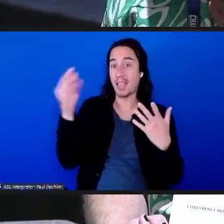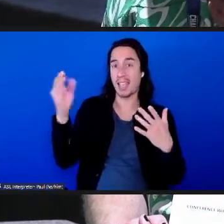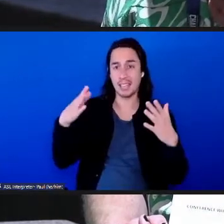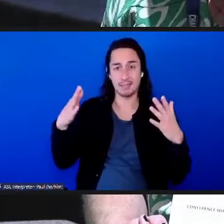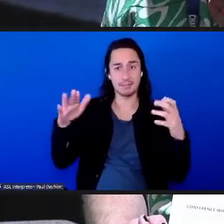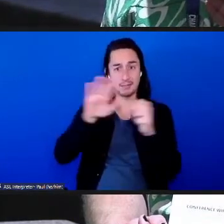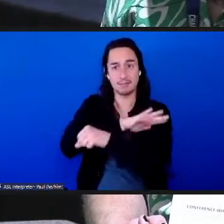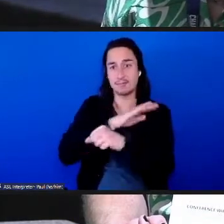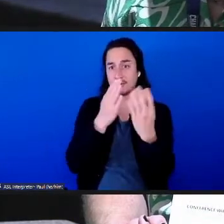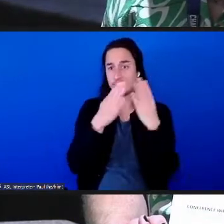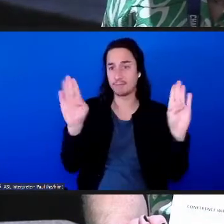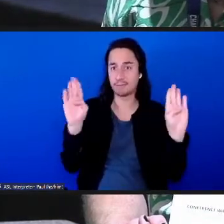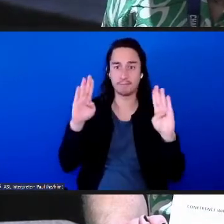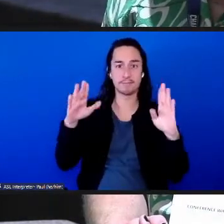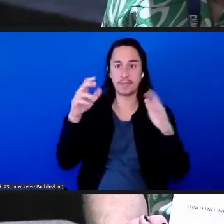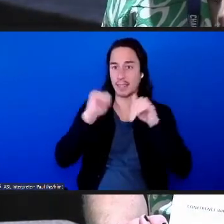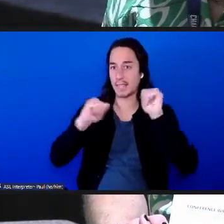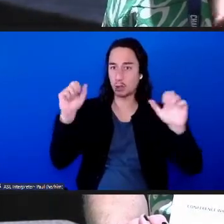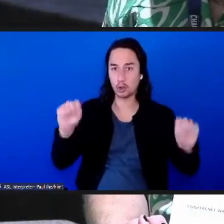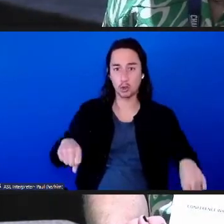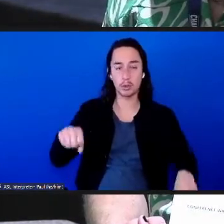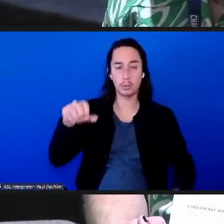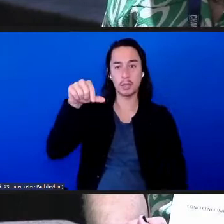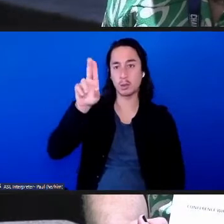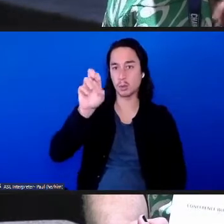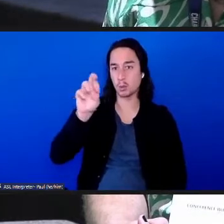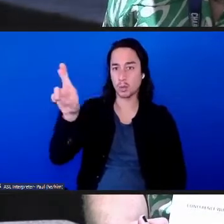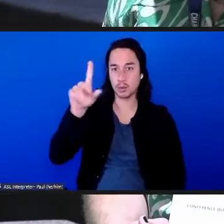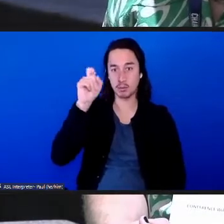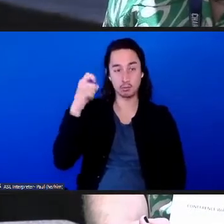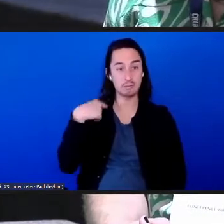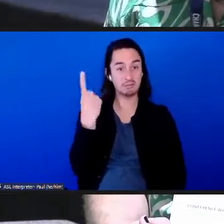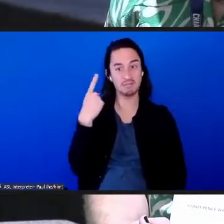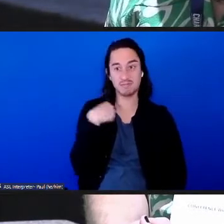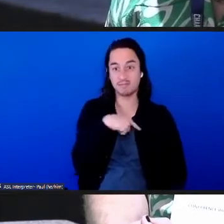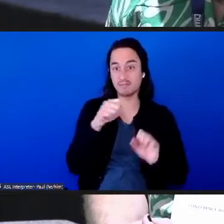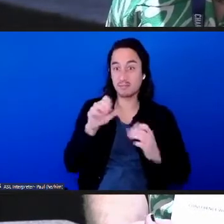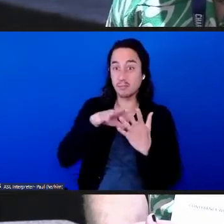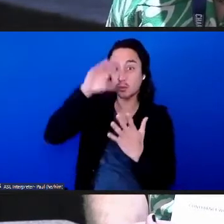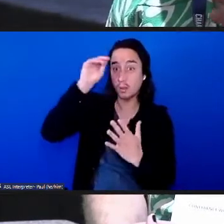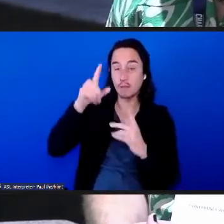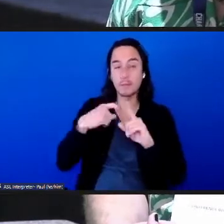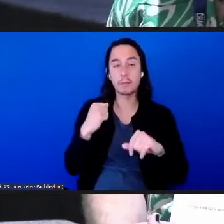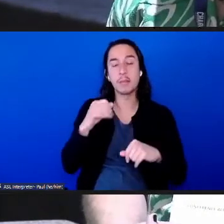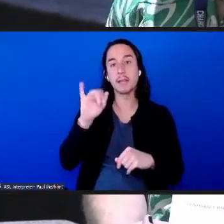queer. Because I think there's something to be learned from looking somebody